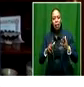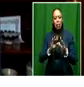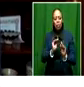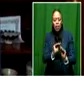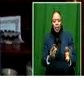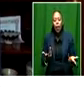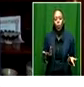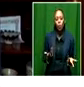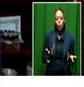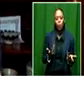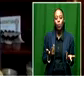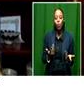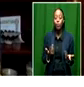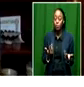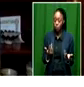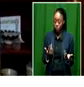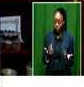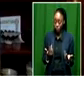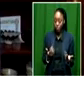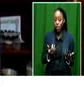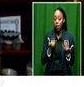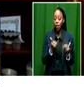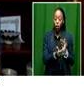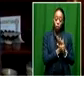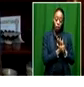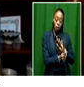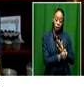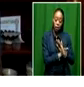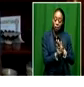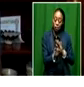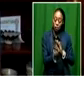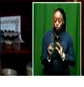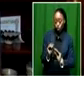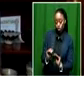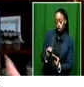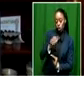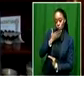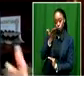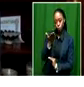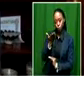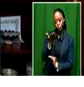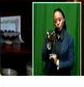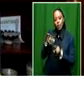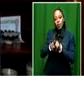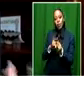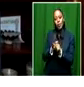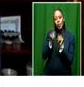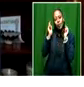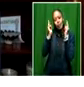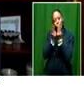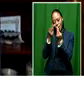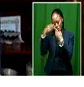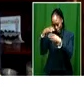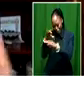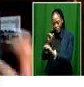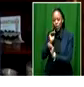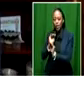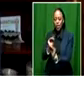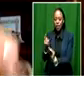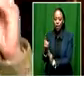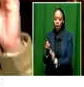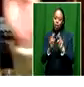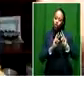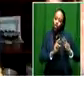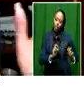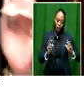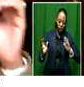mathematics teachers. And so the expertise was not there. And the focus, remember that universities focus not only on teaching, but on